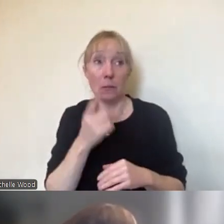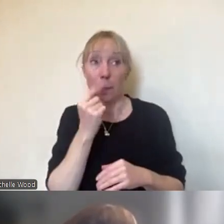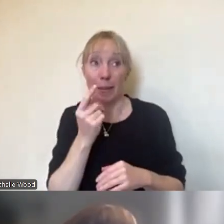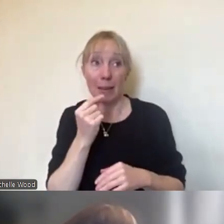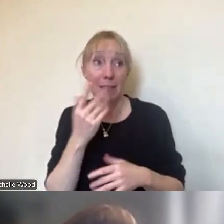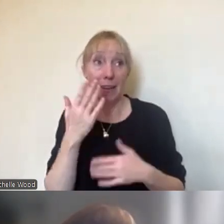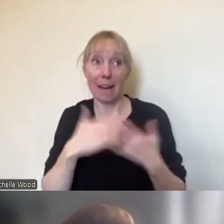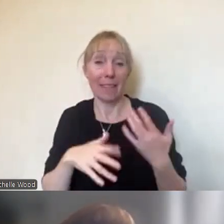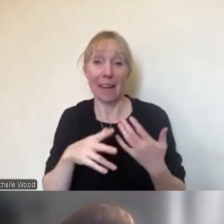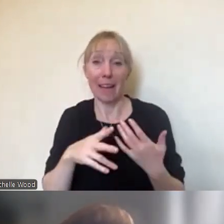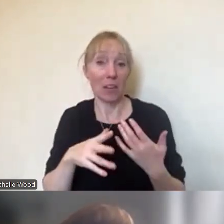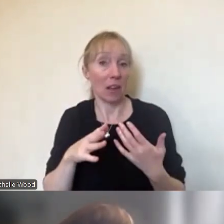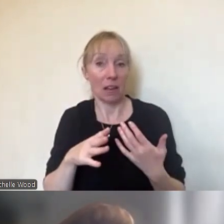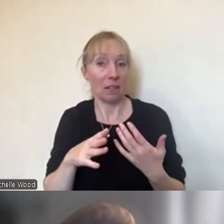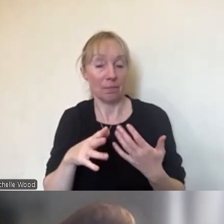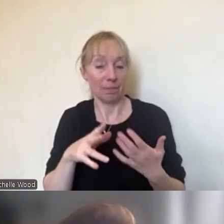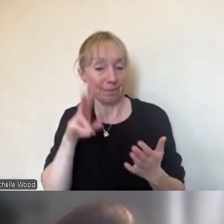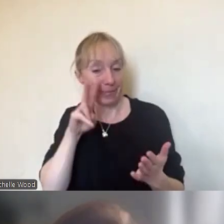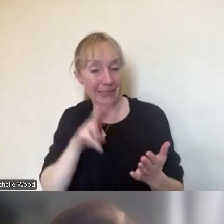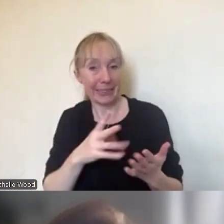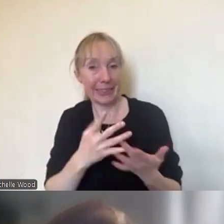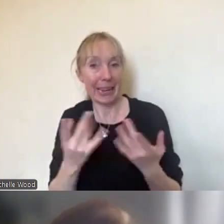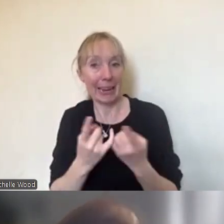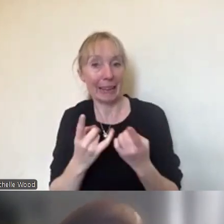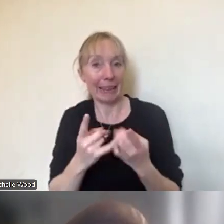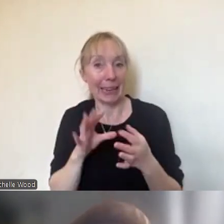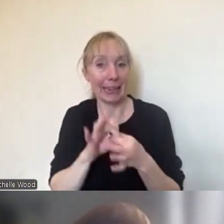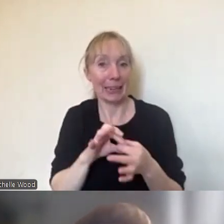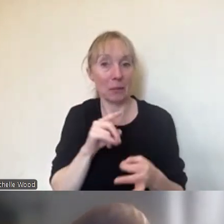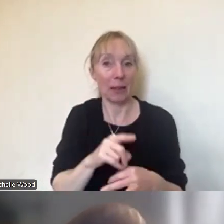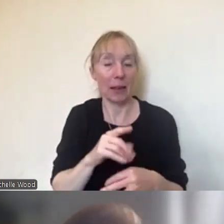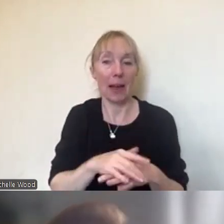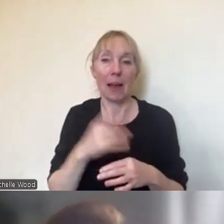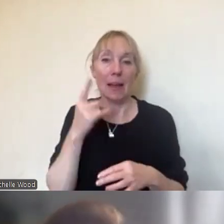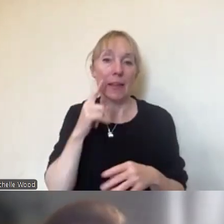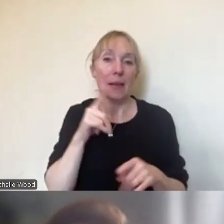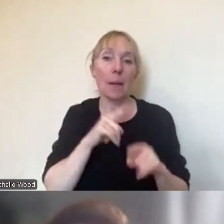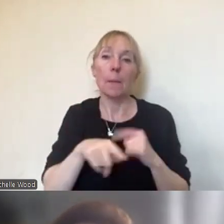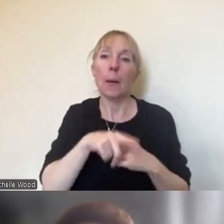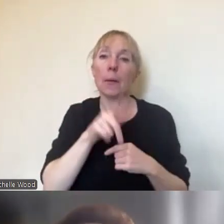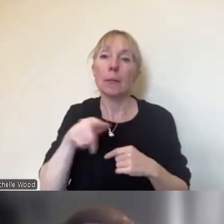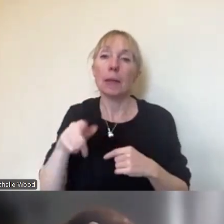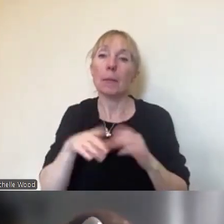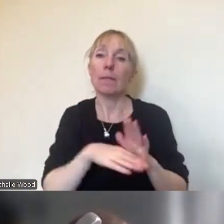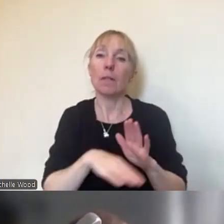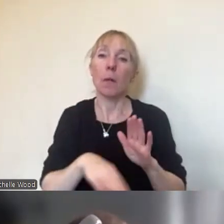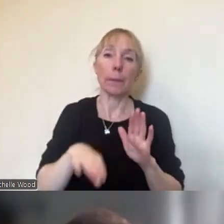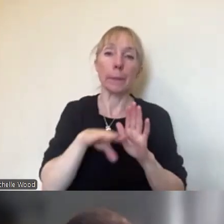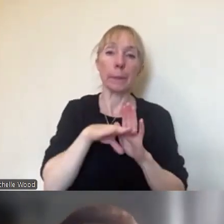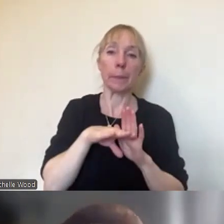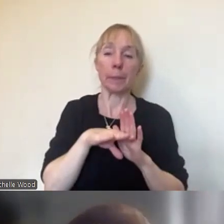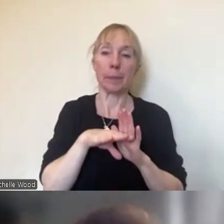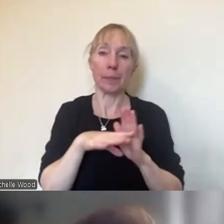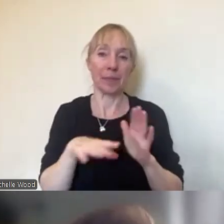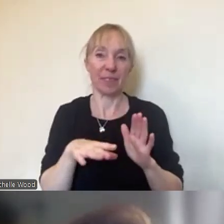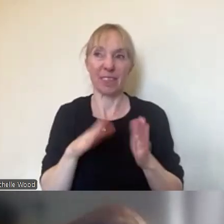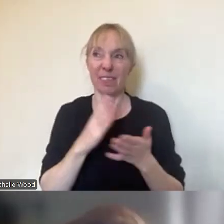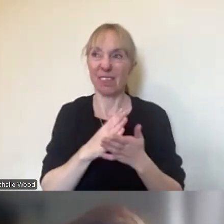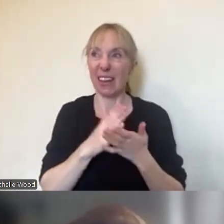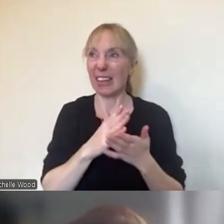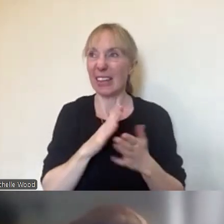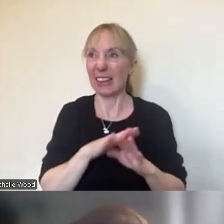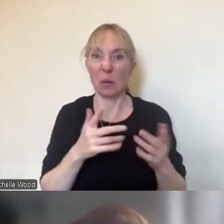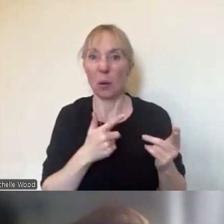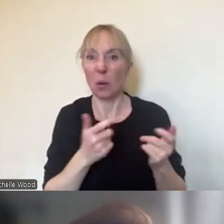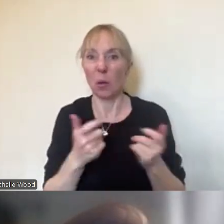across anything referring to that. I think most of the people that took part in the art came from classes that they wouldn't be particularly seeking income